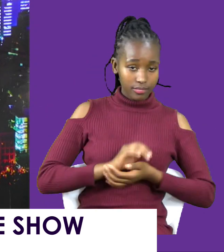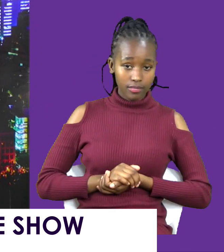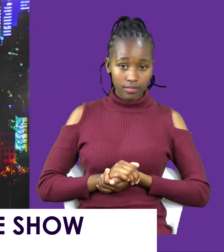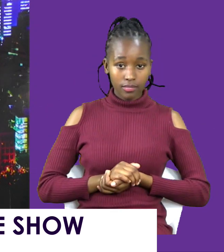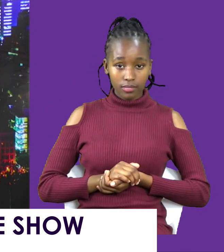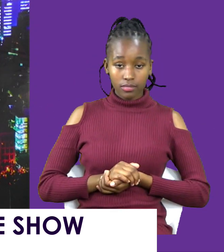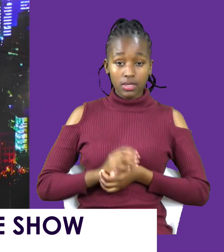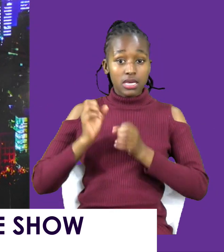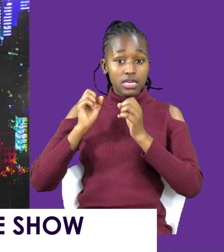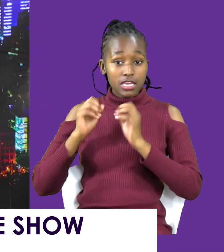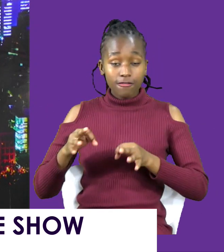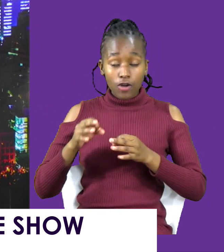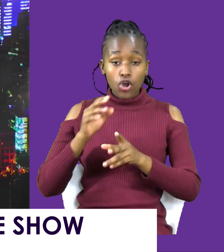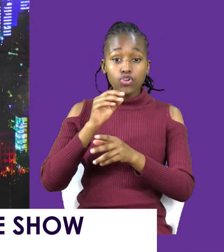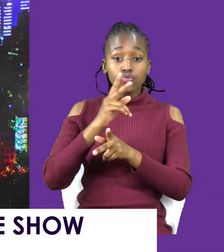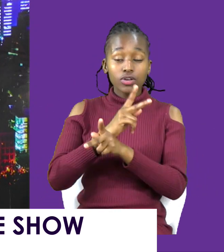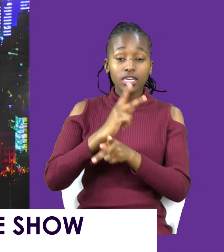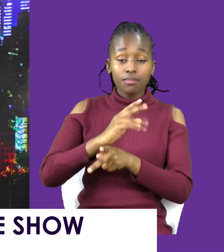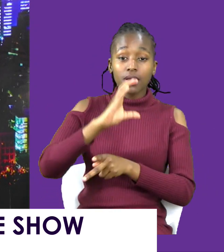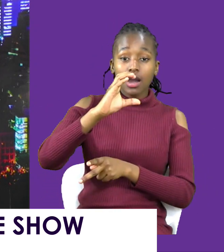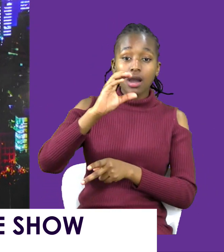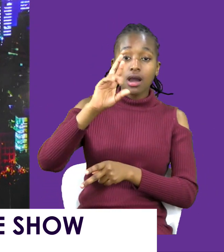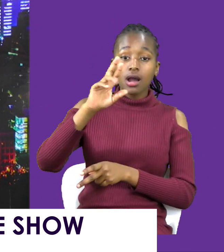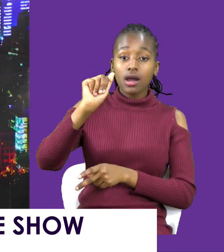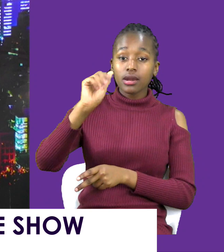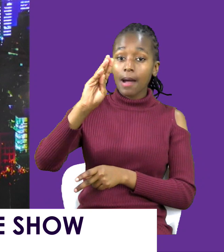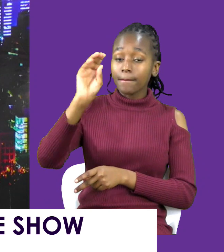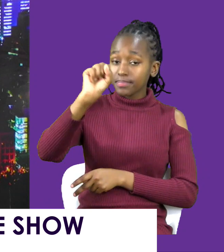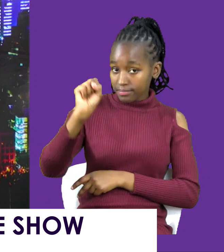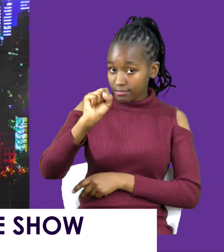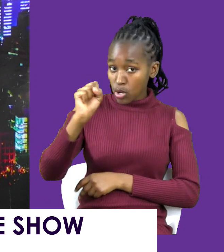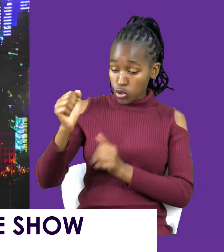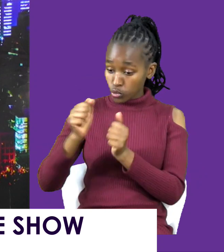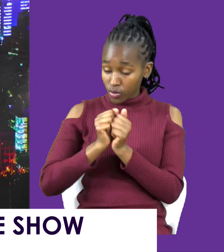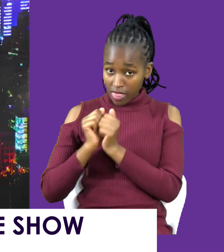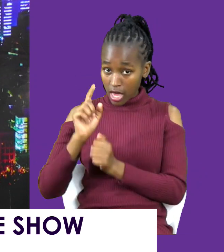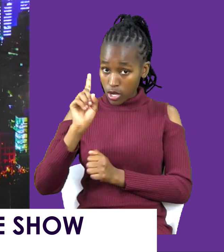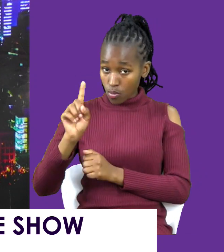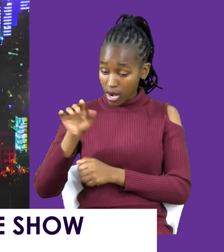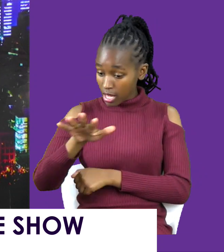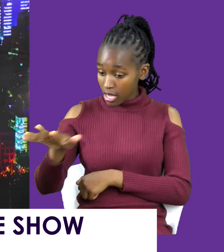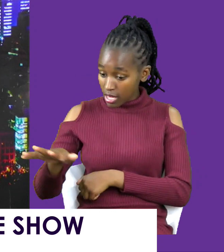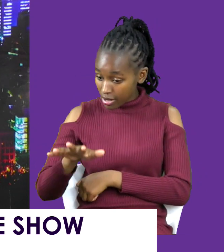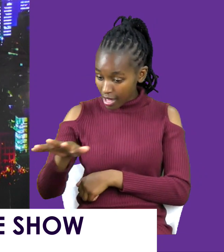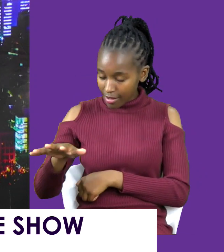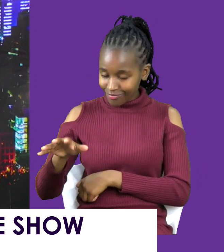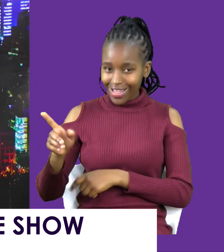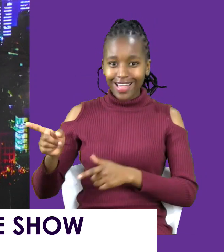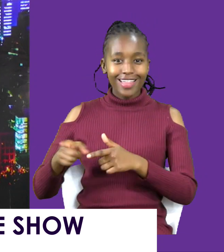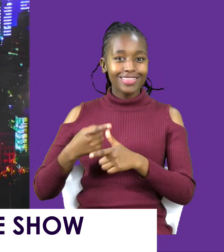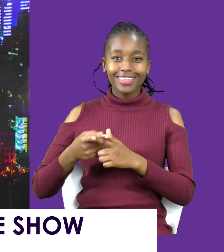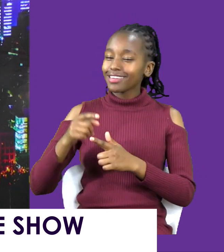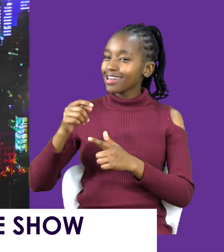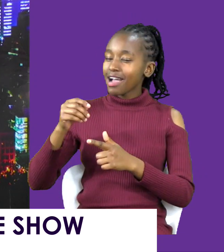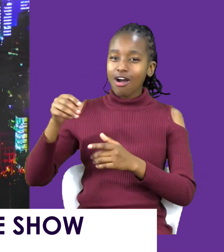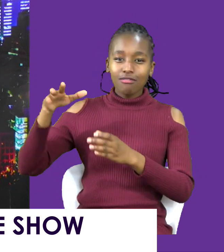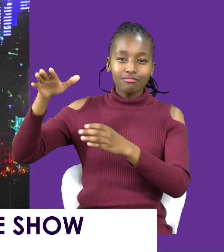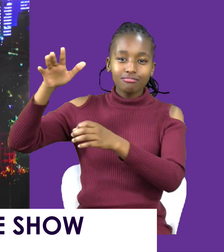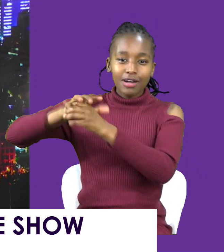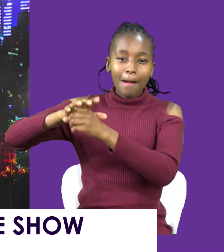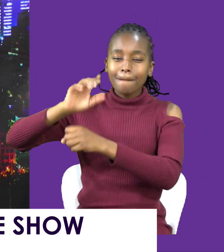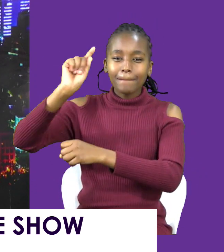will maintain themselves. One crab, when it wants to come up, another crab will pull it down. So you need